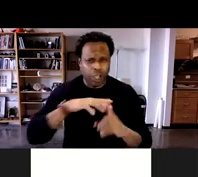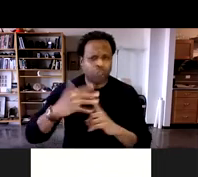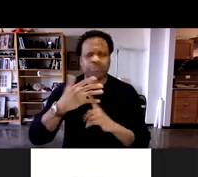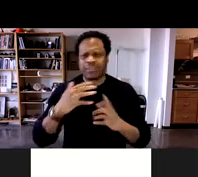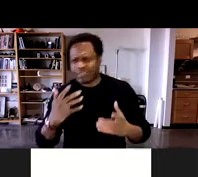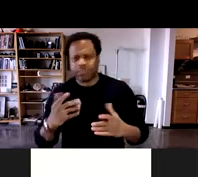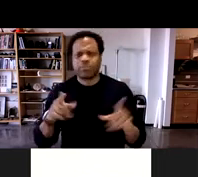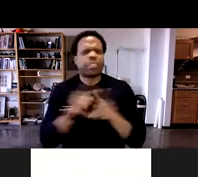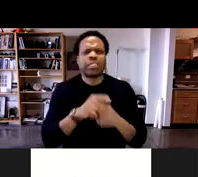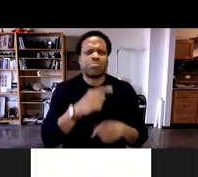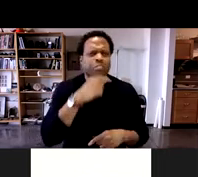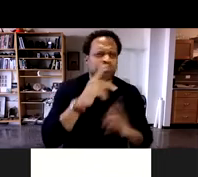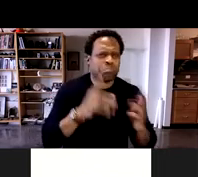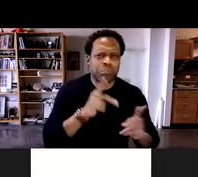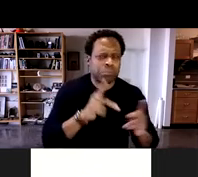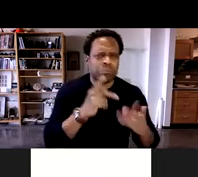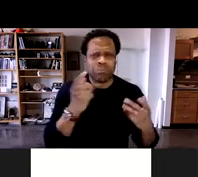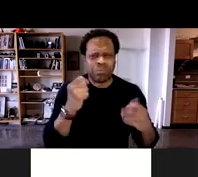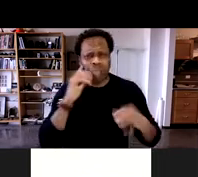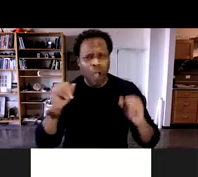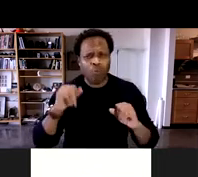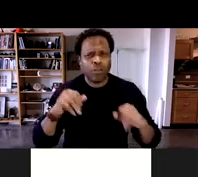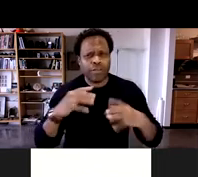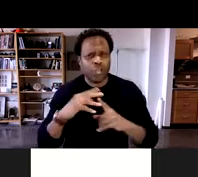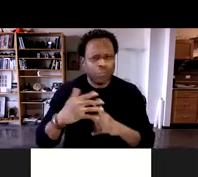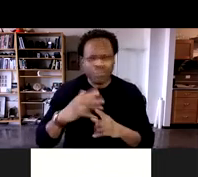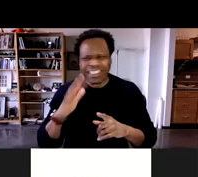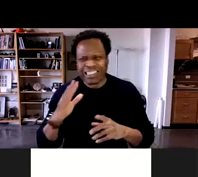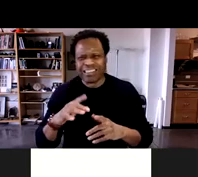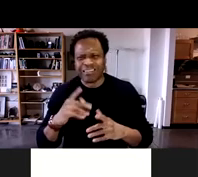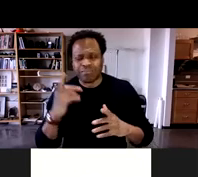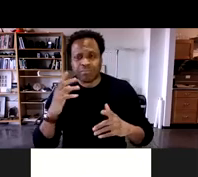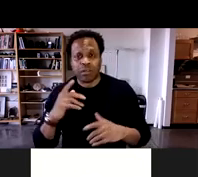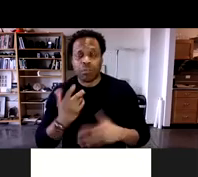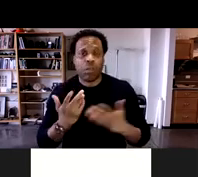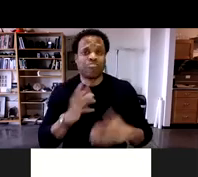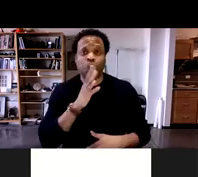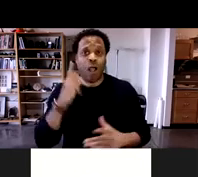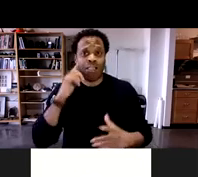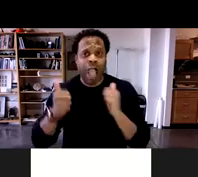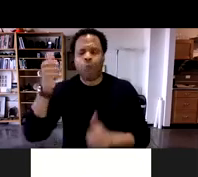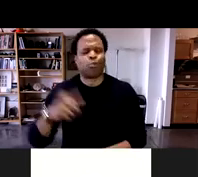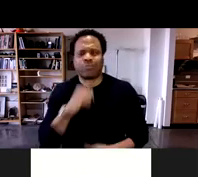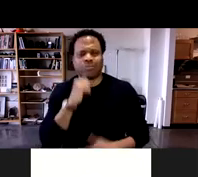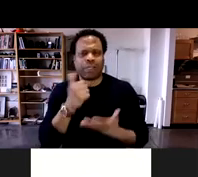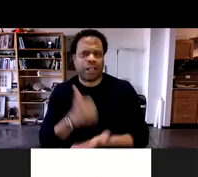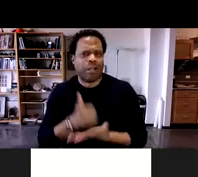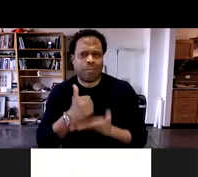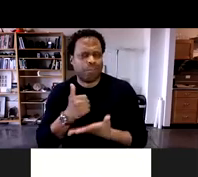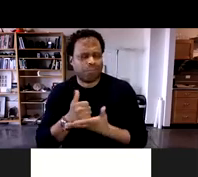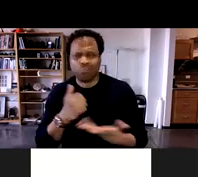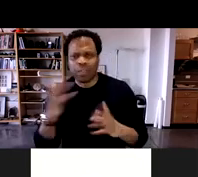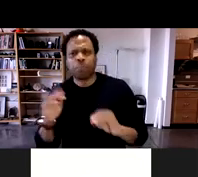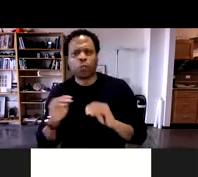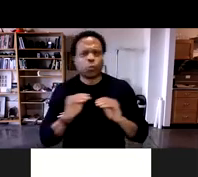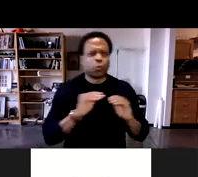This is pretty self-explanatory, but if you're in a loud environment, if there's a lot of people going on, if there's like cars driving by, something like that, or somebody's